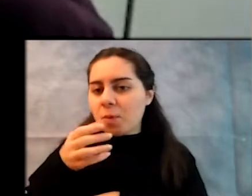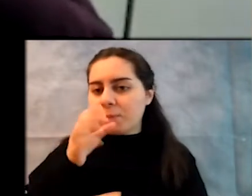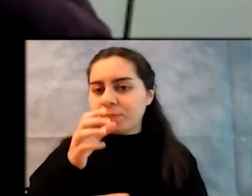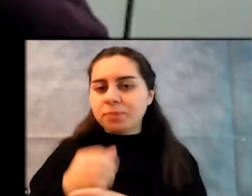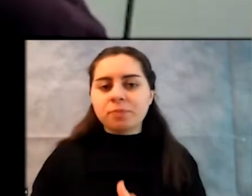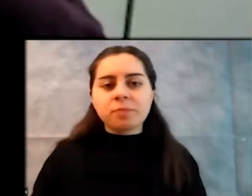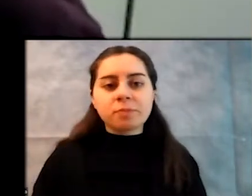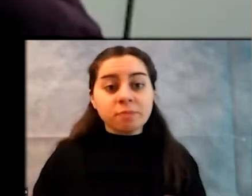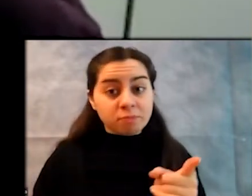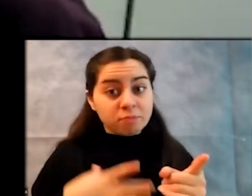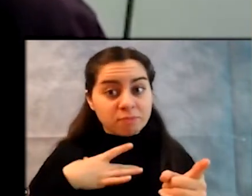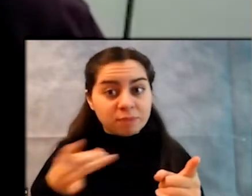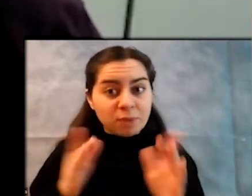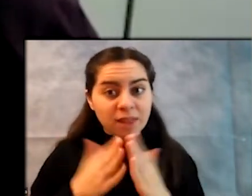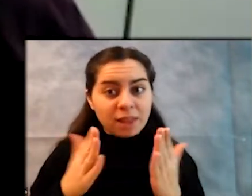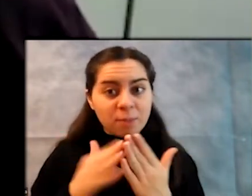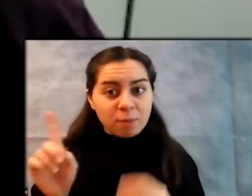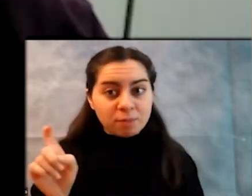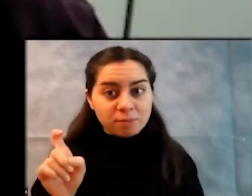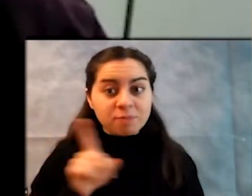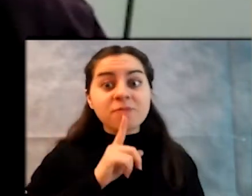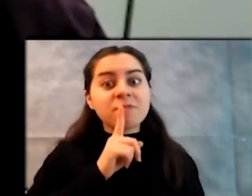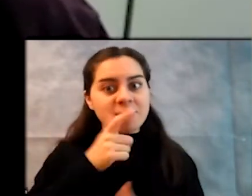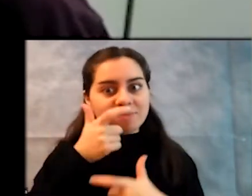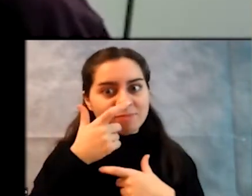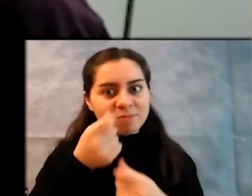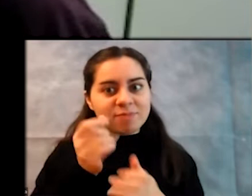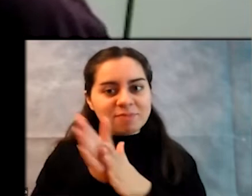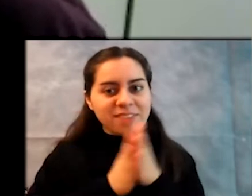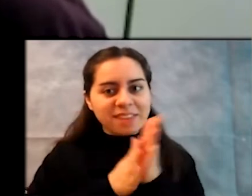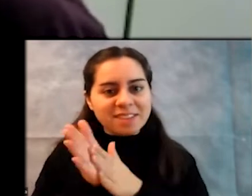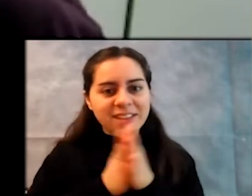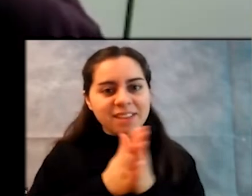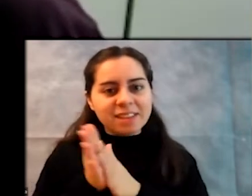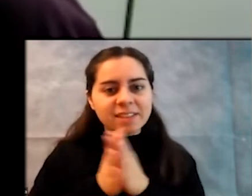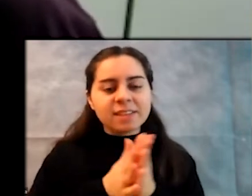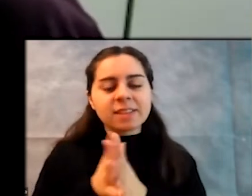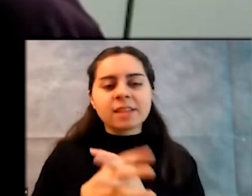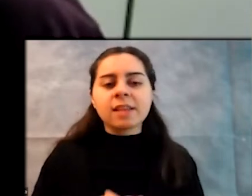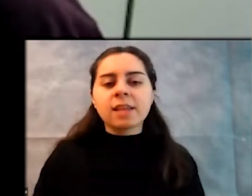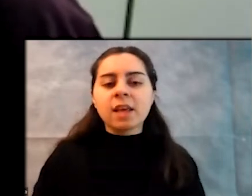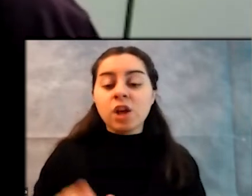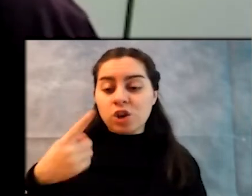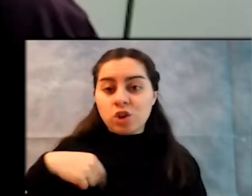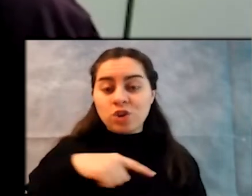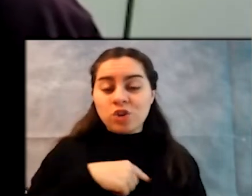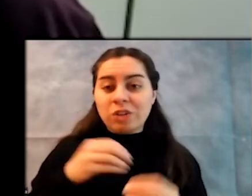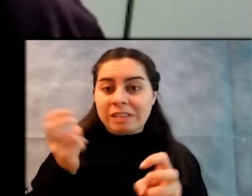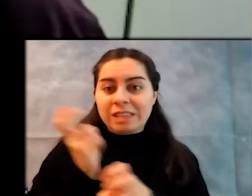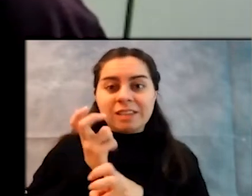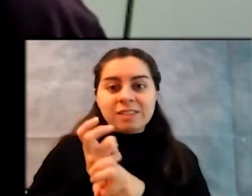How's everybody liking our book so far? Pretty interesting collection. One of the challenges we had due to the